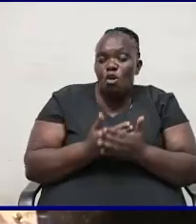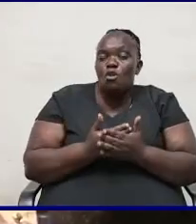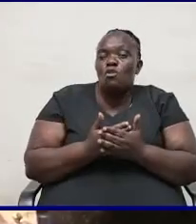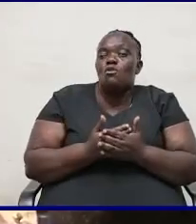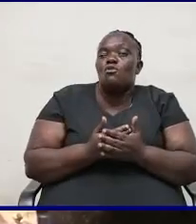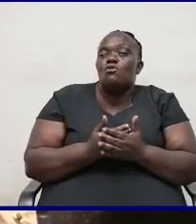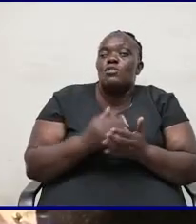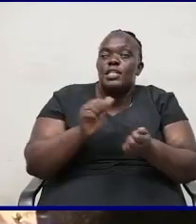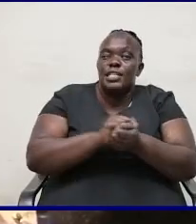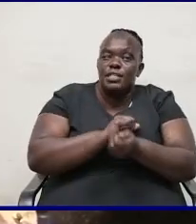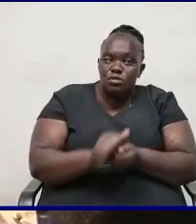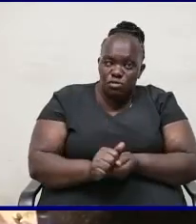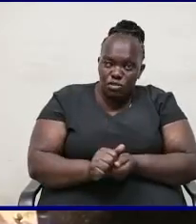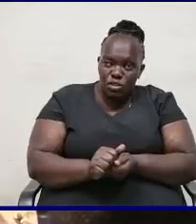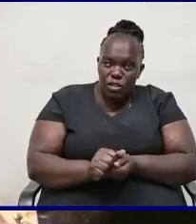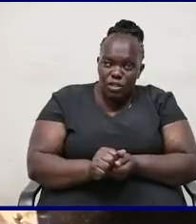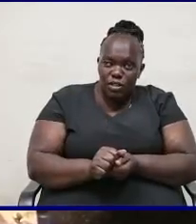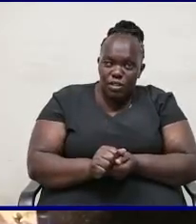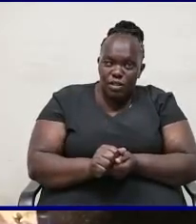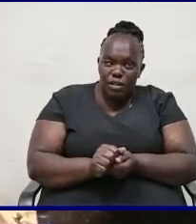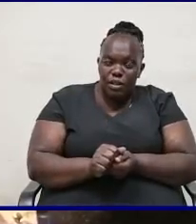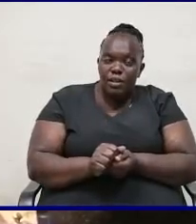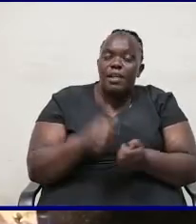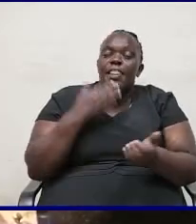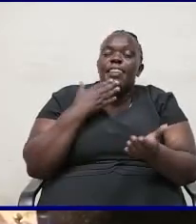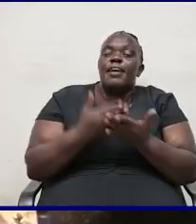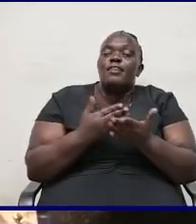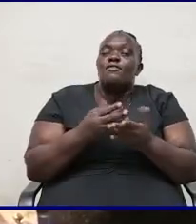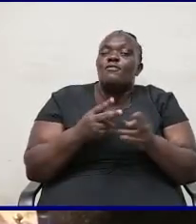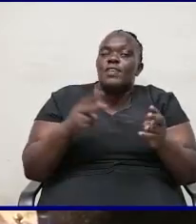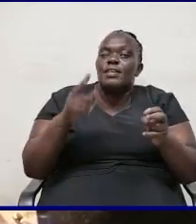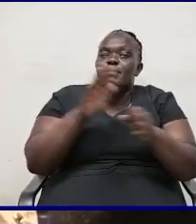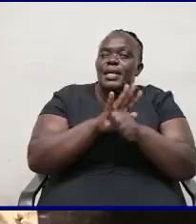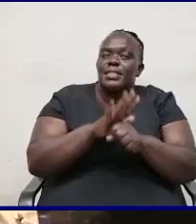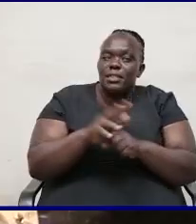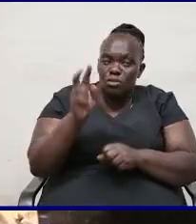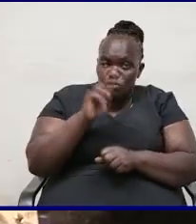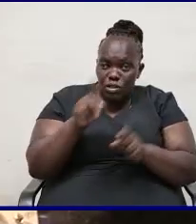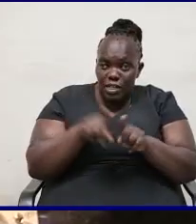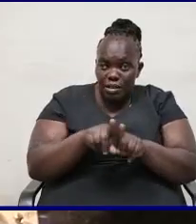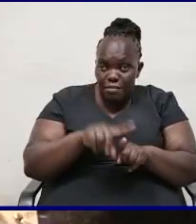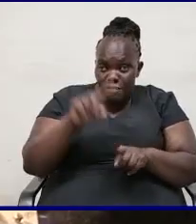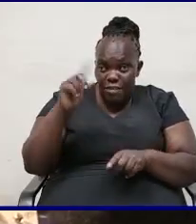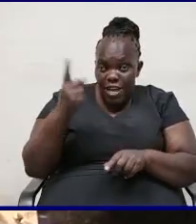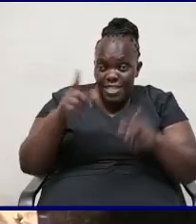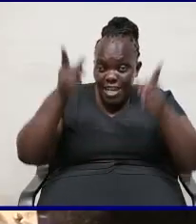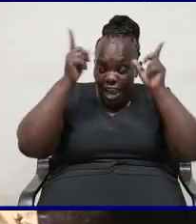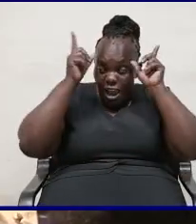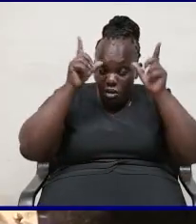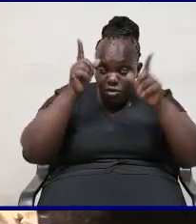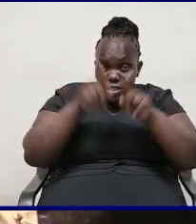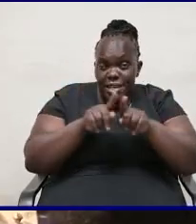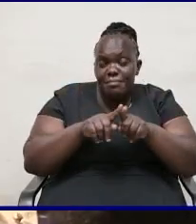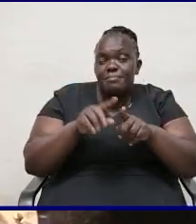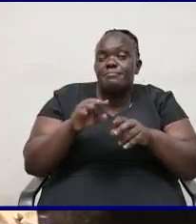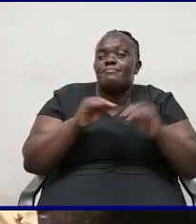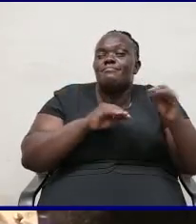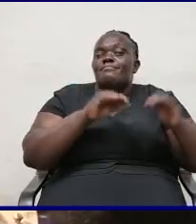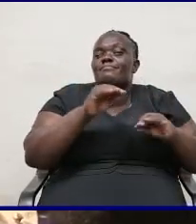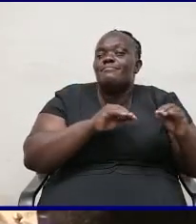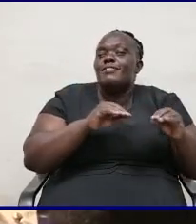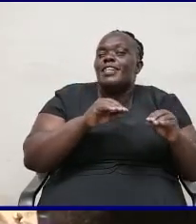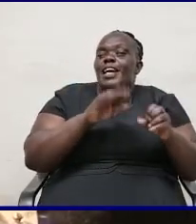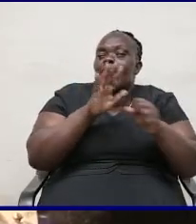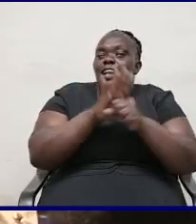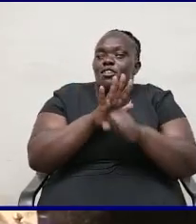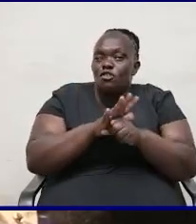kind of been destroyed or something like that? Yes. Yeah. Thank you very much. When I look at what you have asked, how we can be able to rate the growth